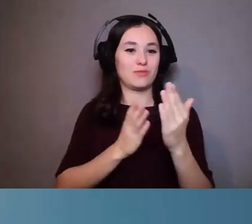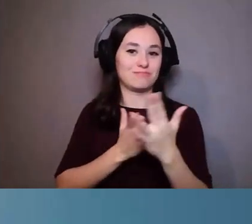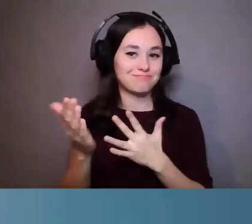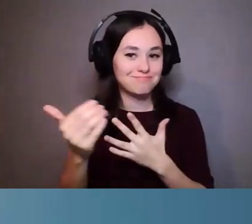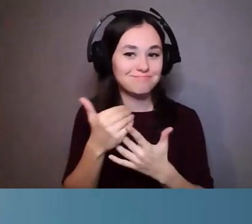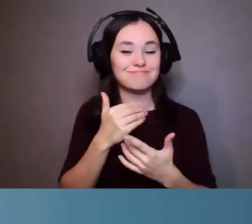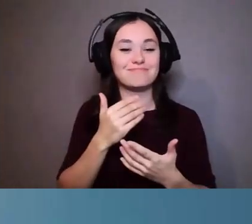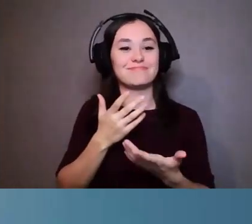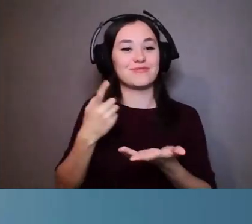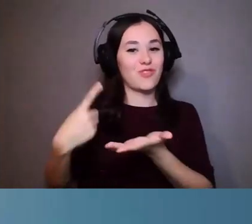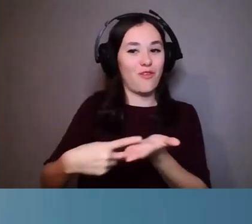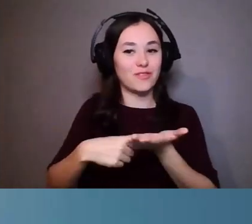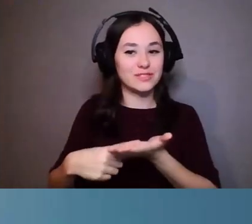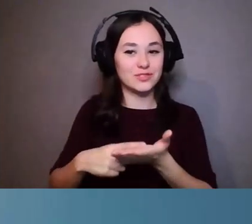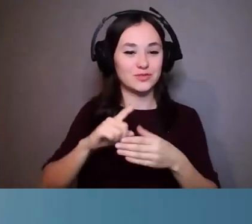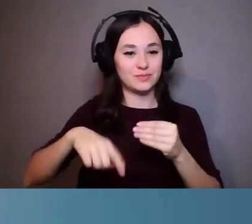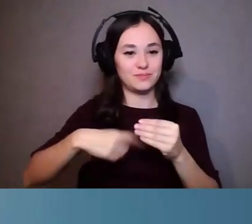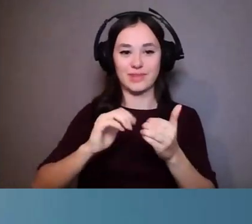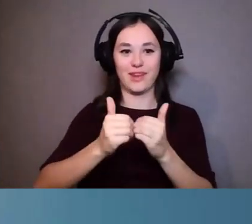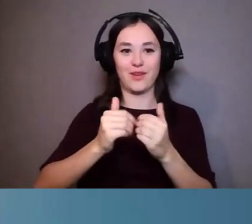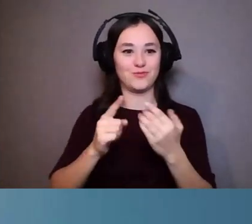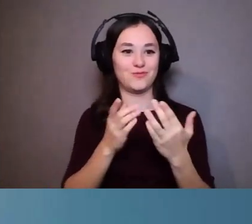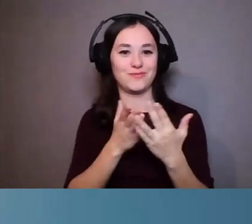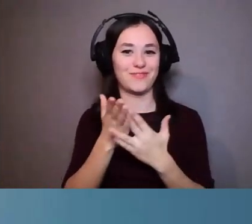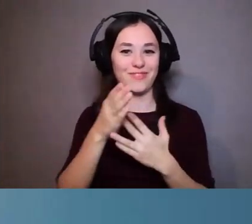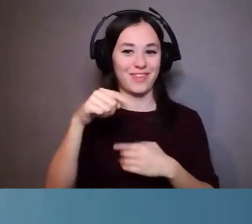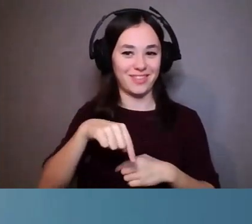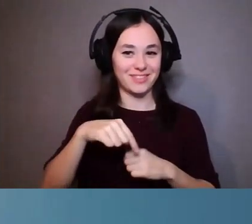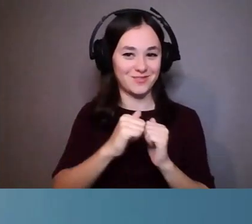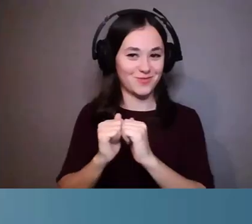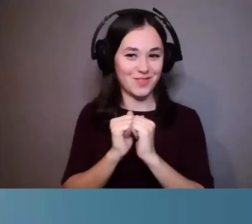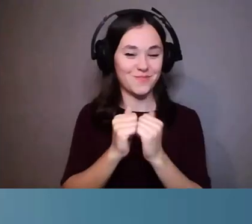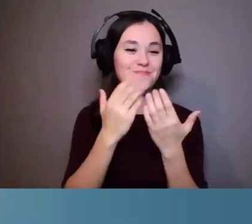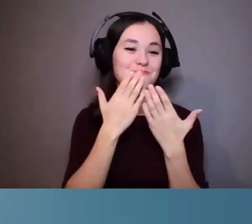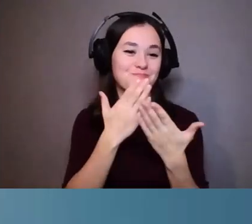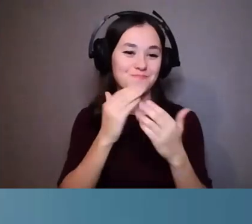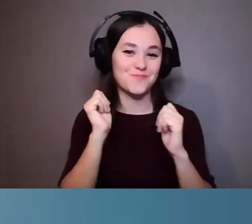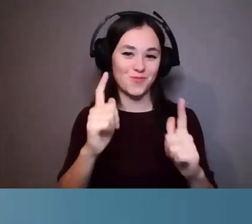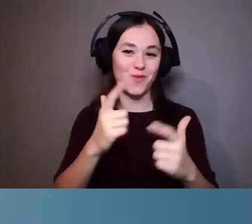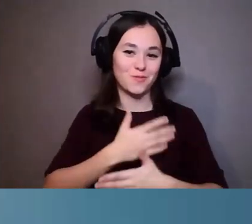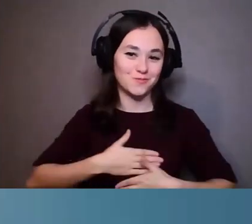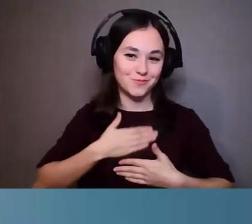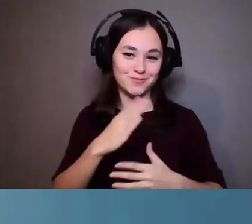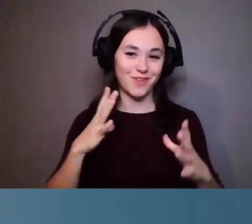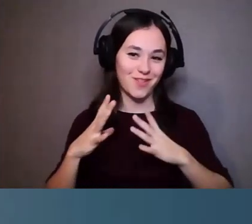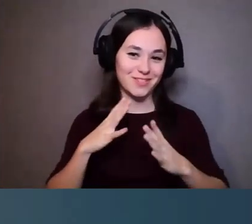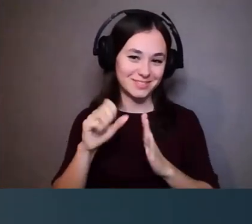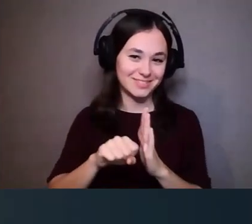of you about how we navigate this together. Thank you all and have a fantastic holiday season.